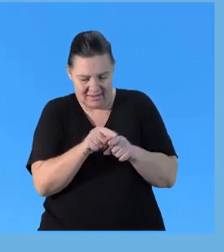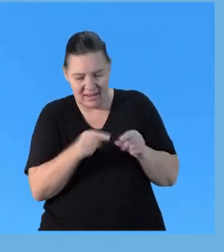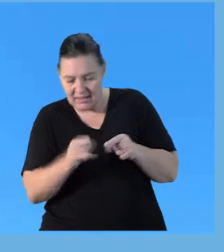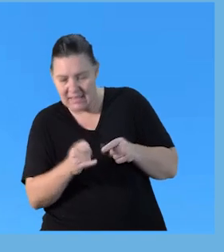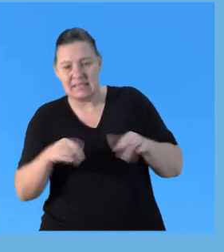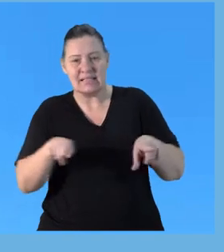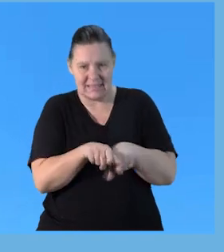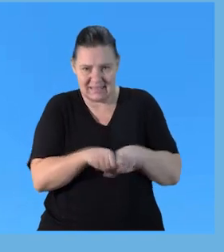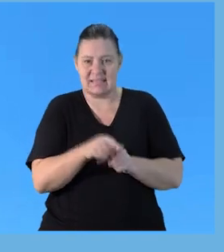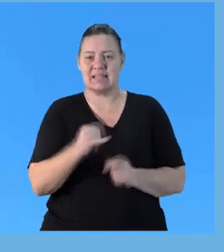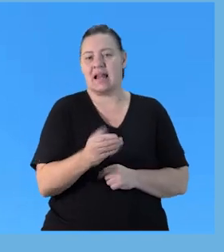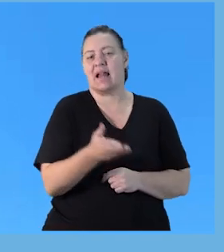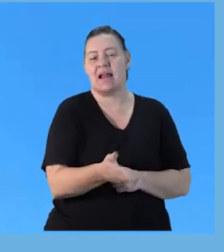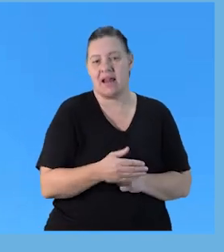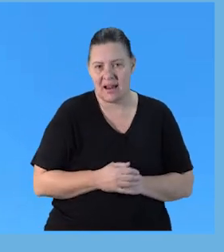switch.